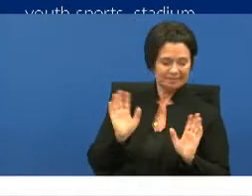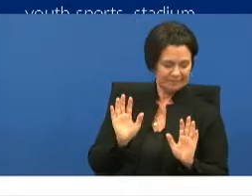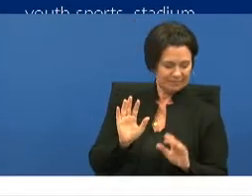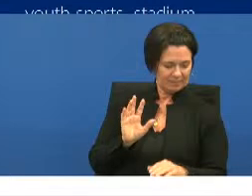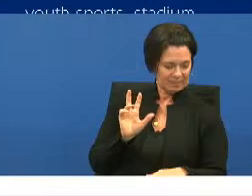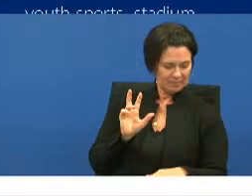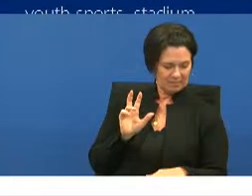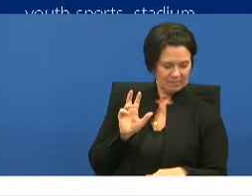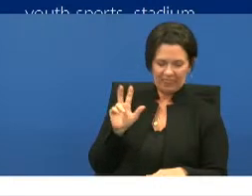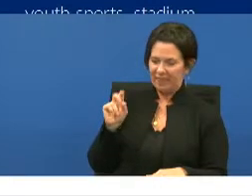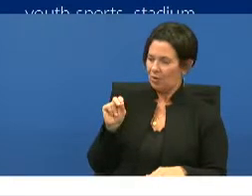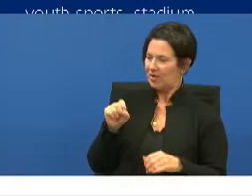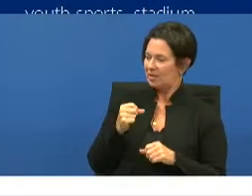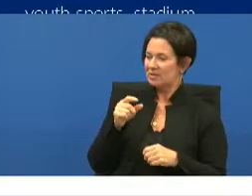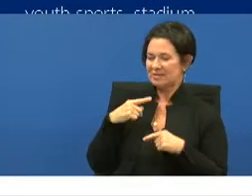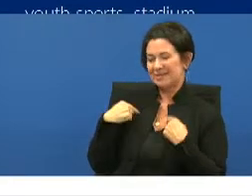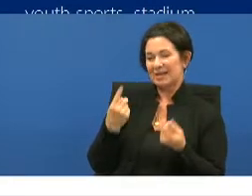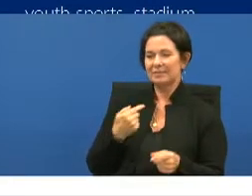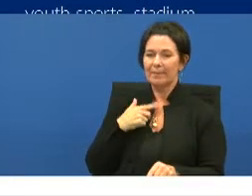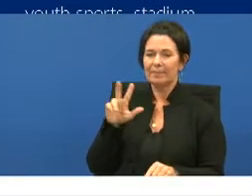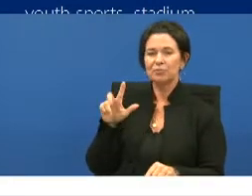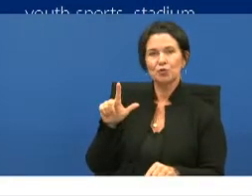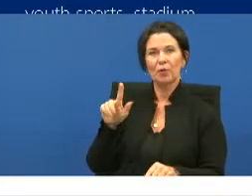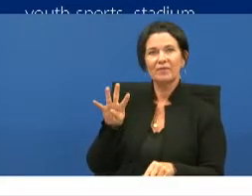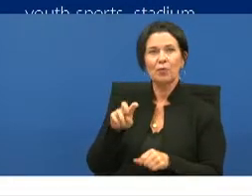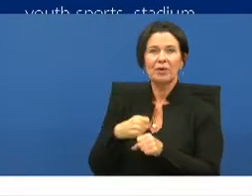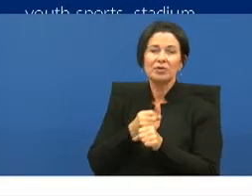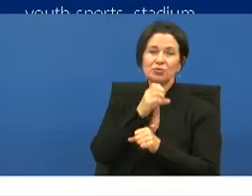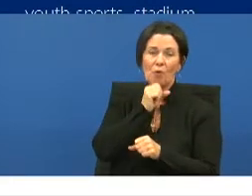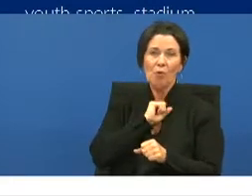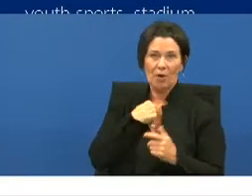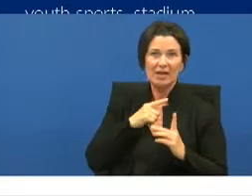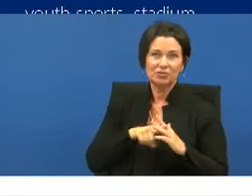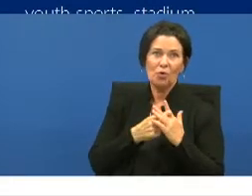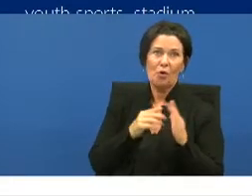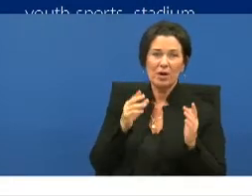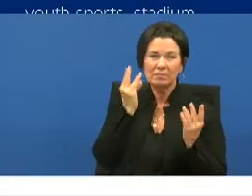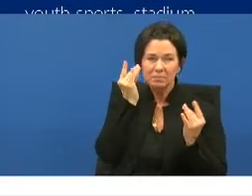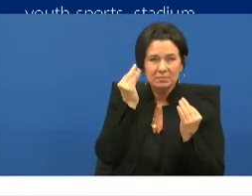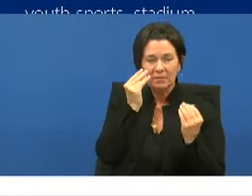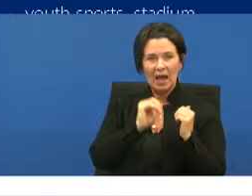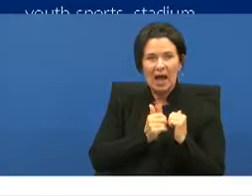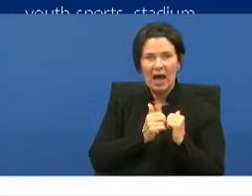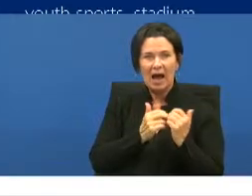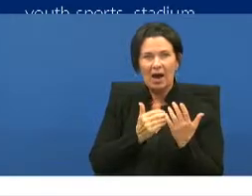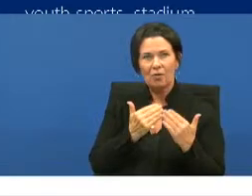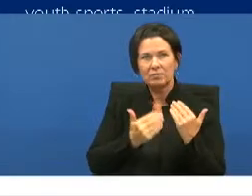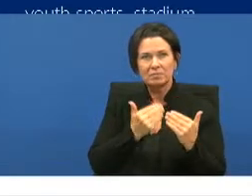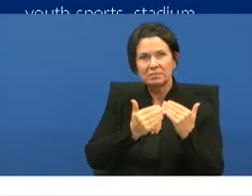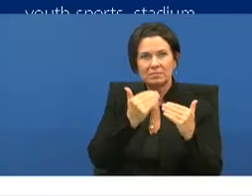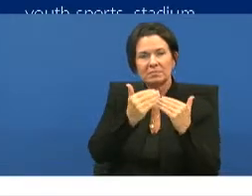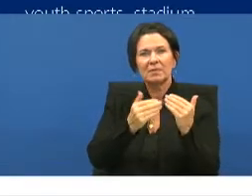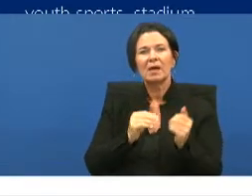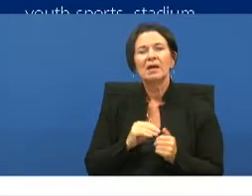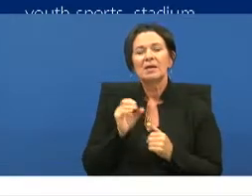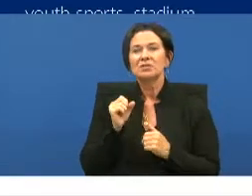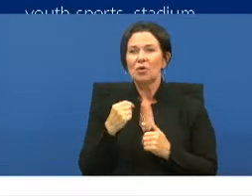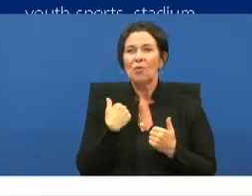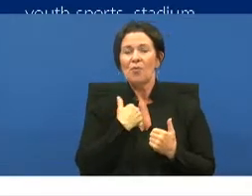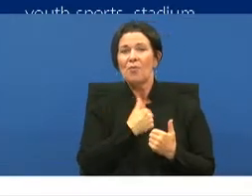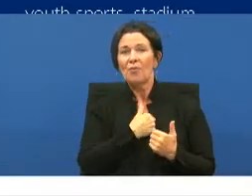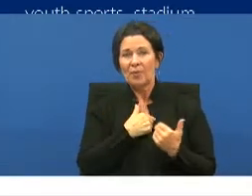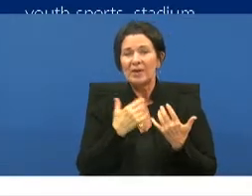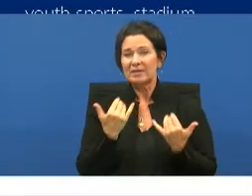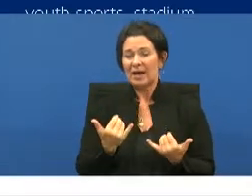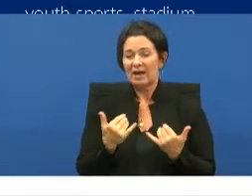can see the number that we have worked on there. We're currently in the marketplace for Tulsa's headquarters hotel, so that process is unfolding as we speak and has gone